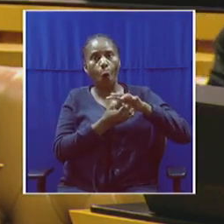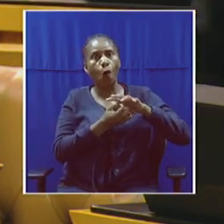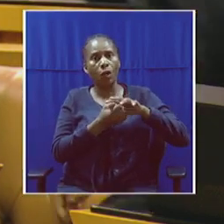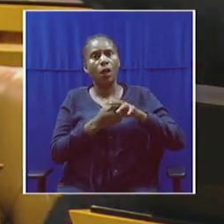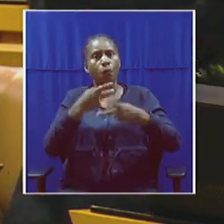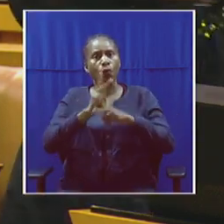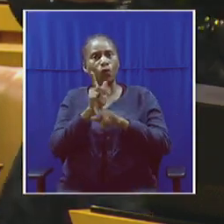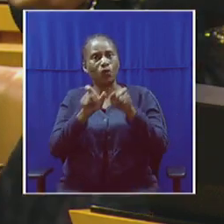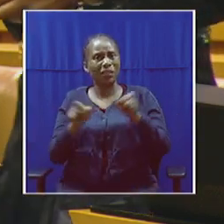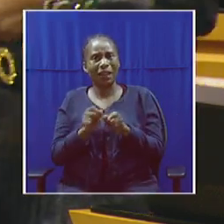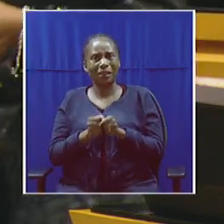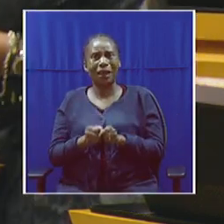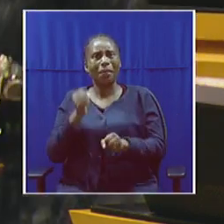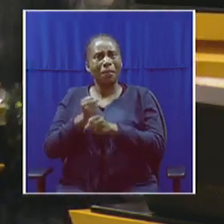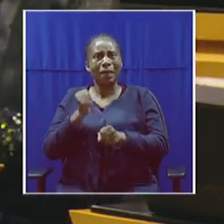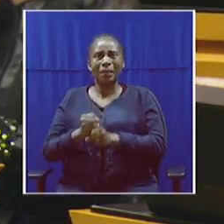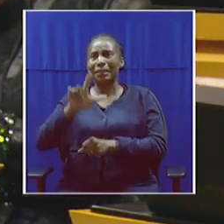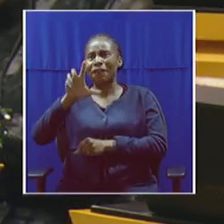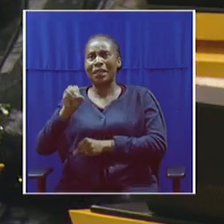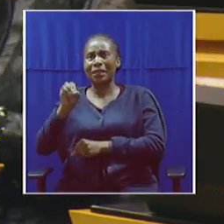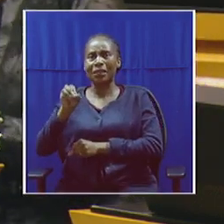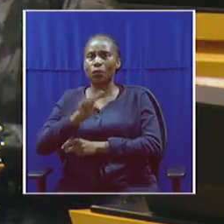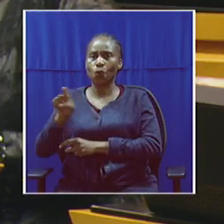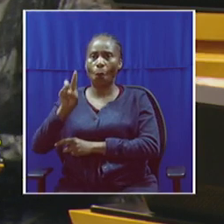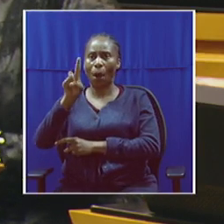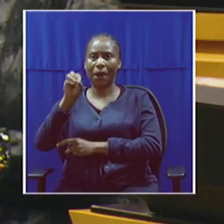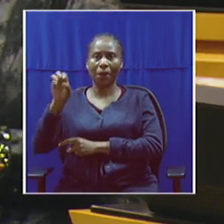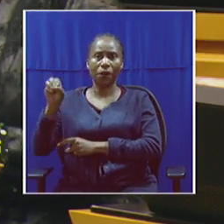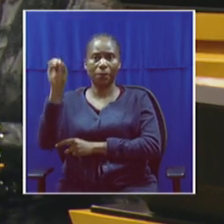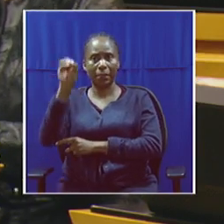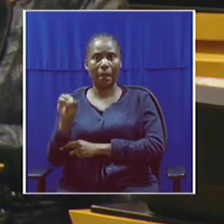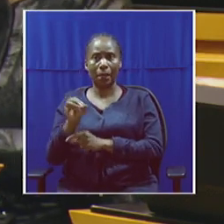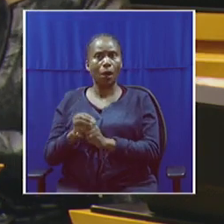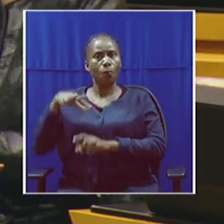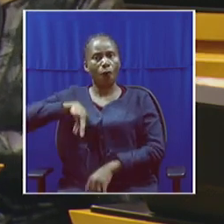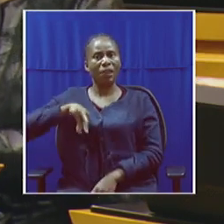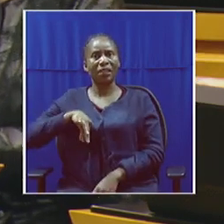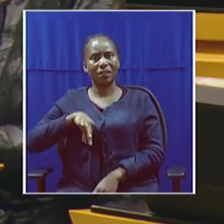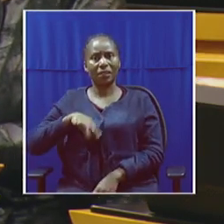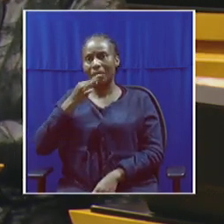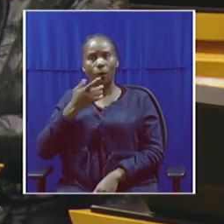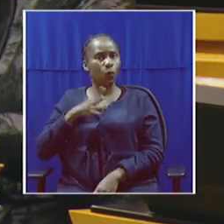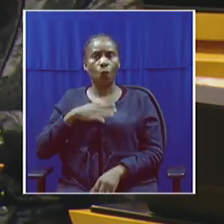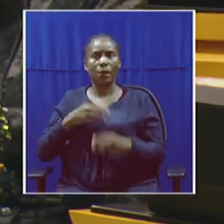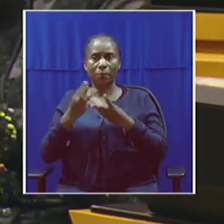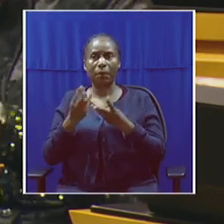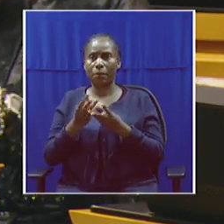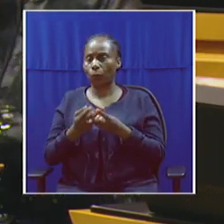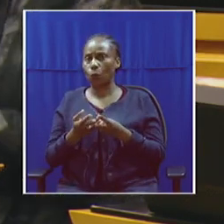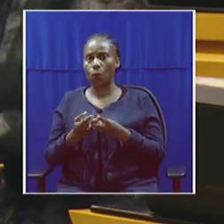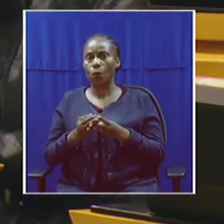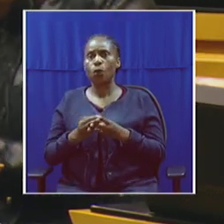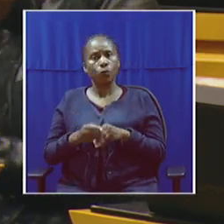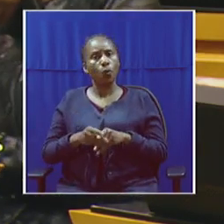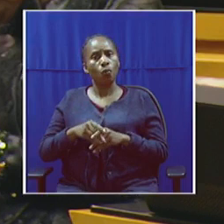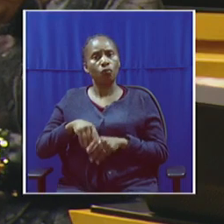70 100% profits we say we don't want to kill businesses but we want people to make reasonable